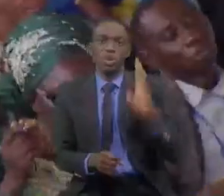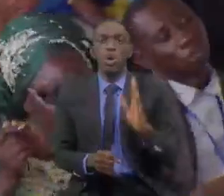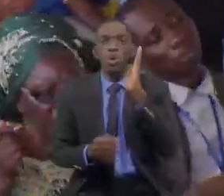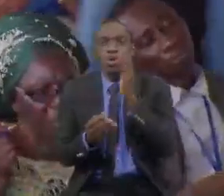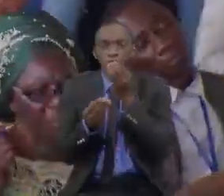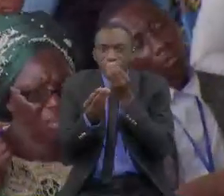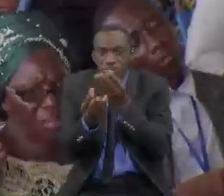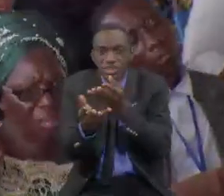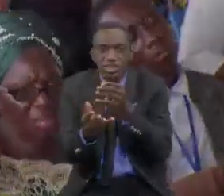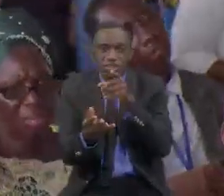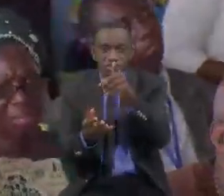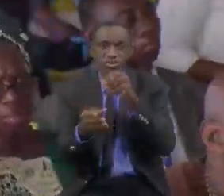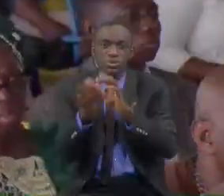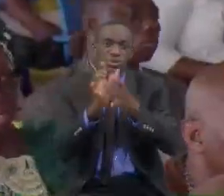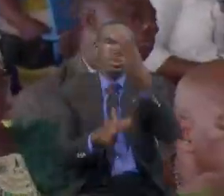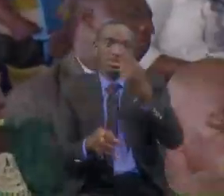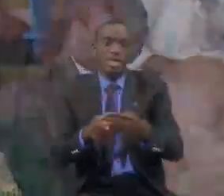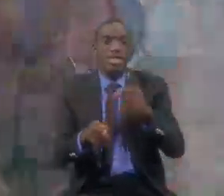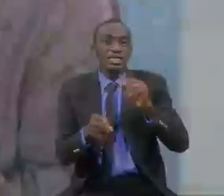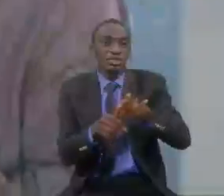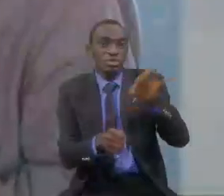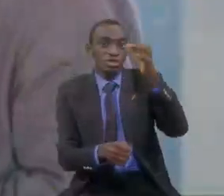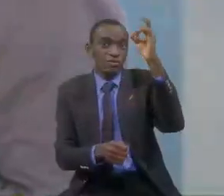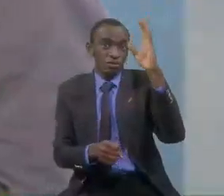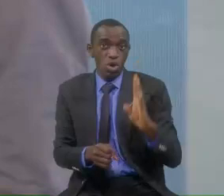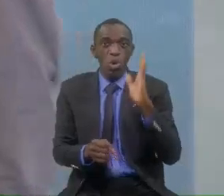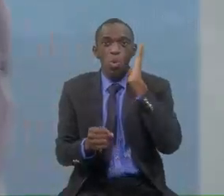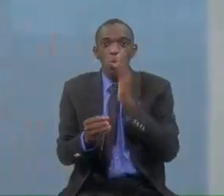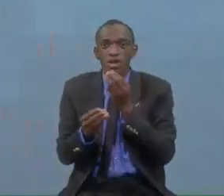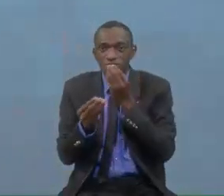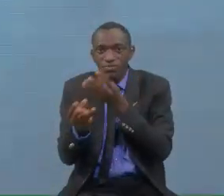I said the Spirit will nourish you.